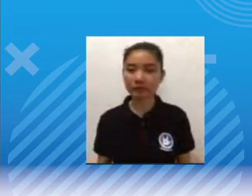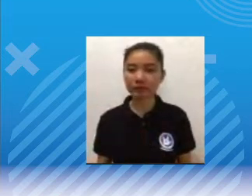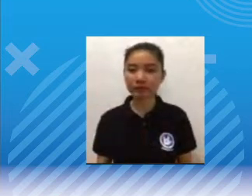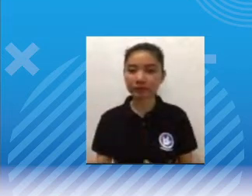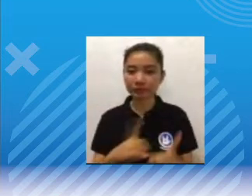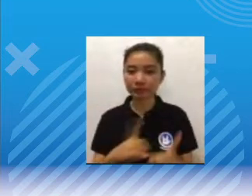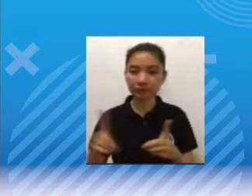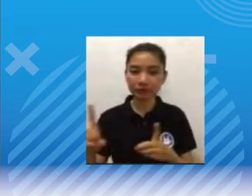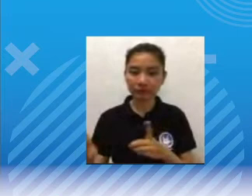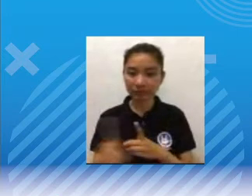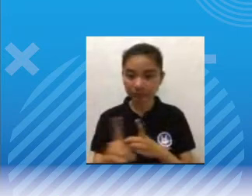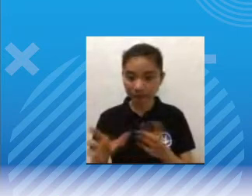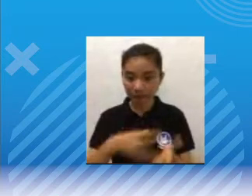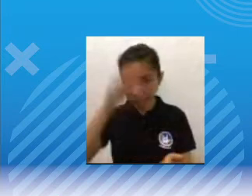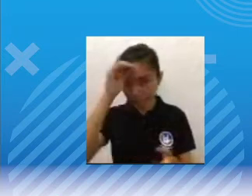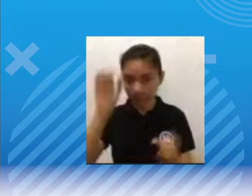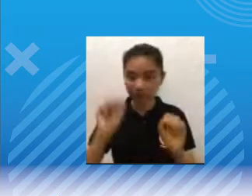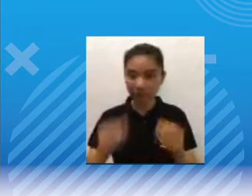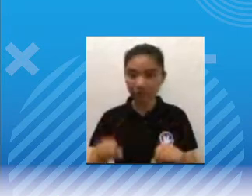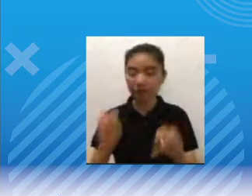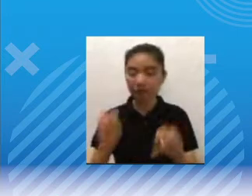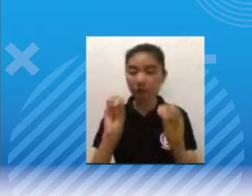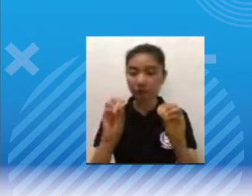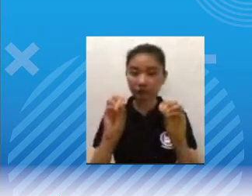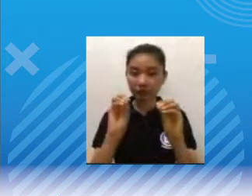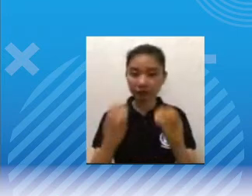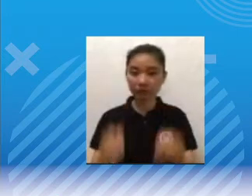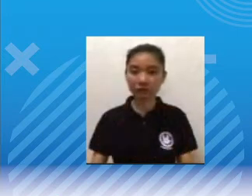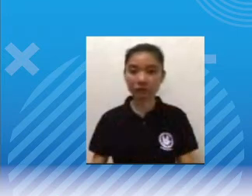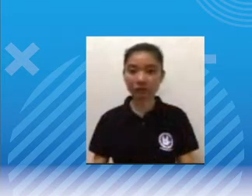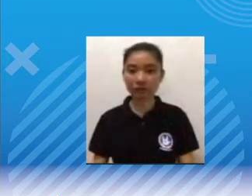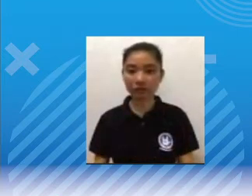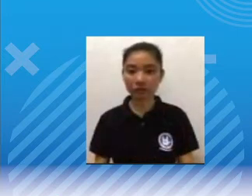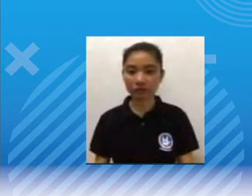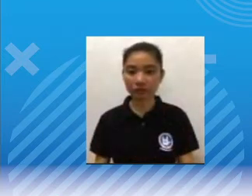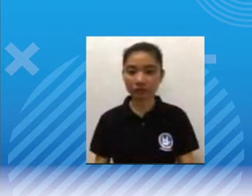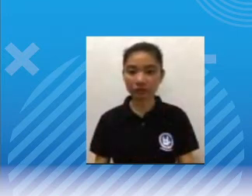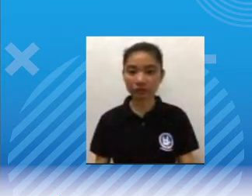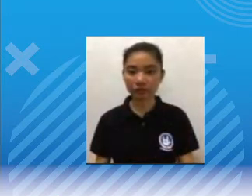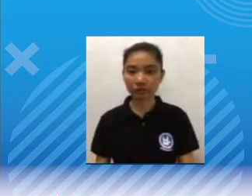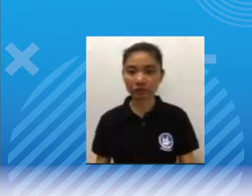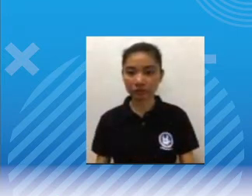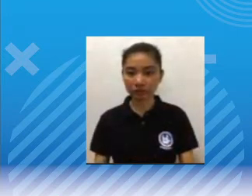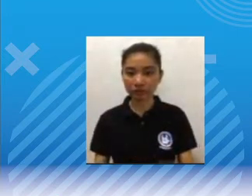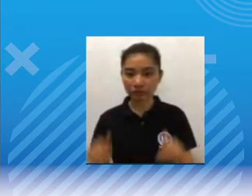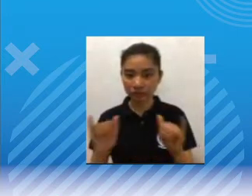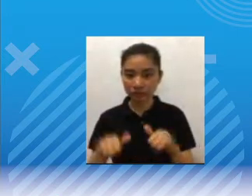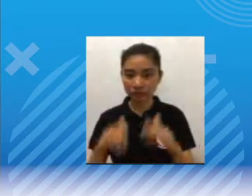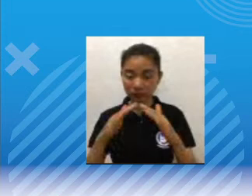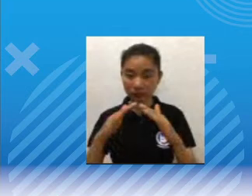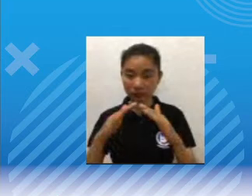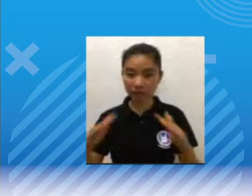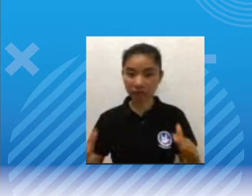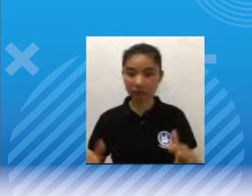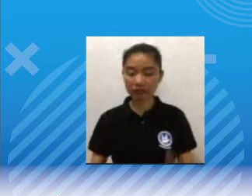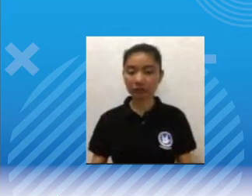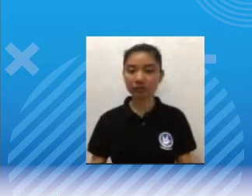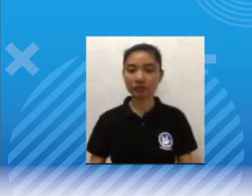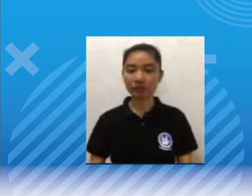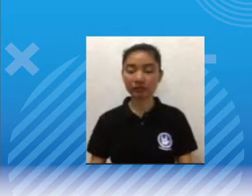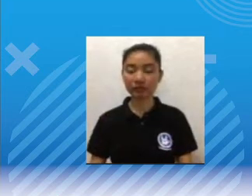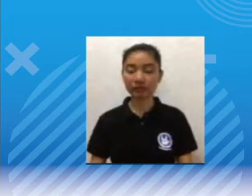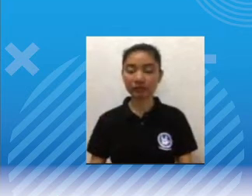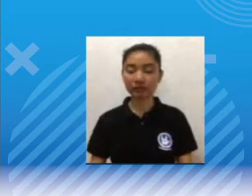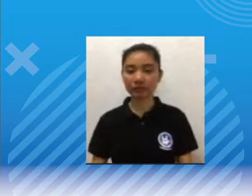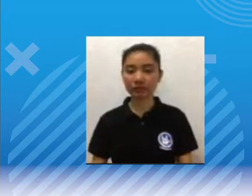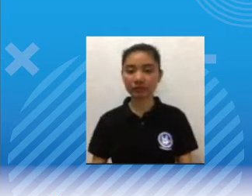sila while working from home. No? Pangalawa ay yung training on migrating printed modules to